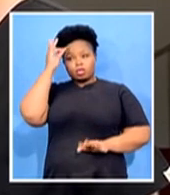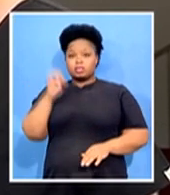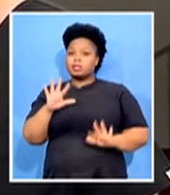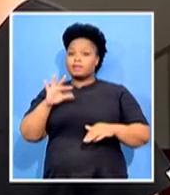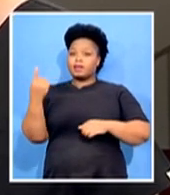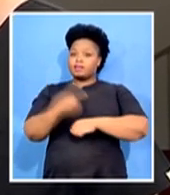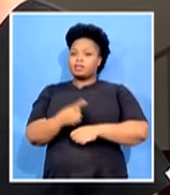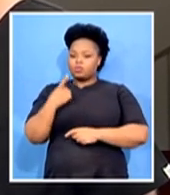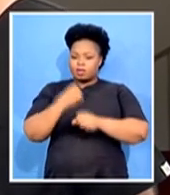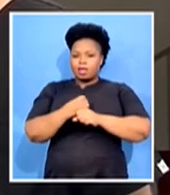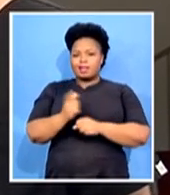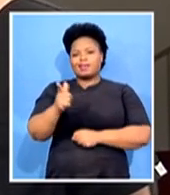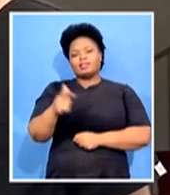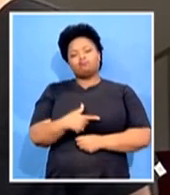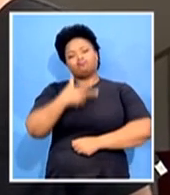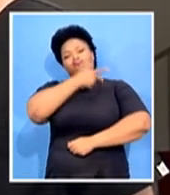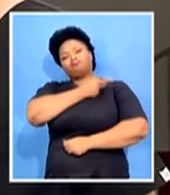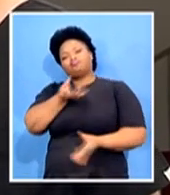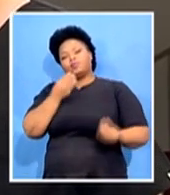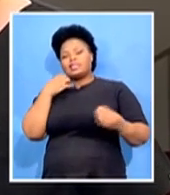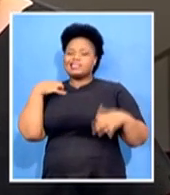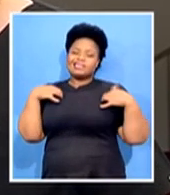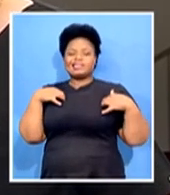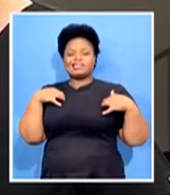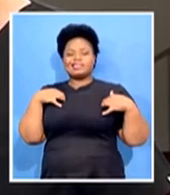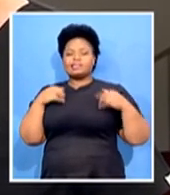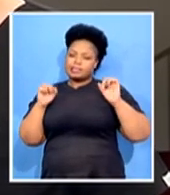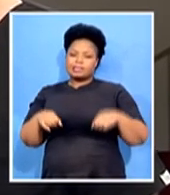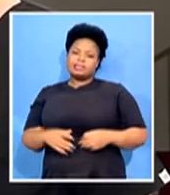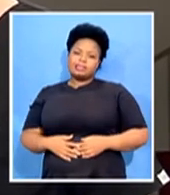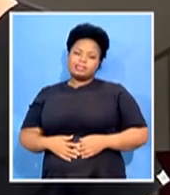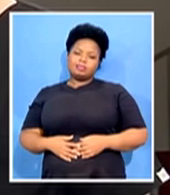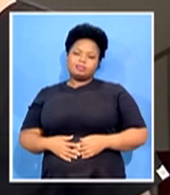really exciting. It's like I said, it's a bit of an emotional day, but